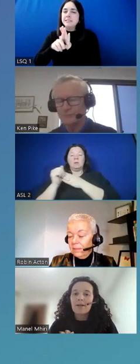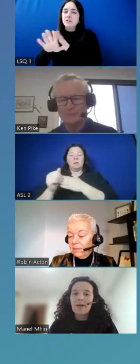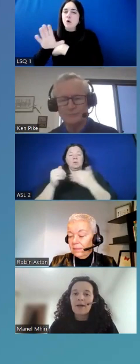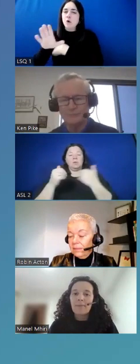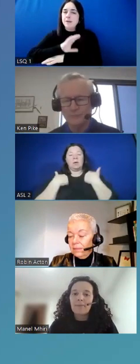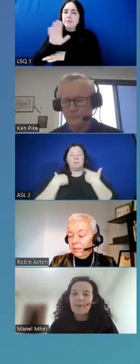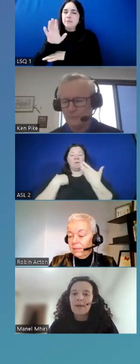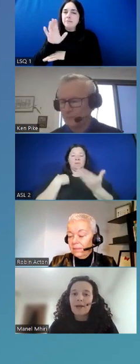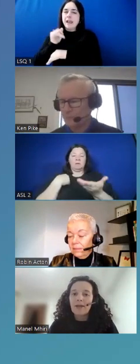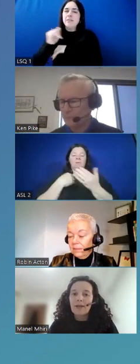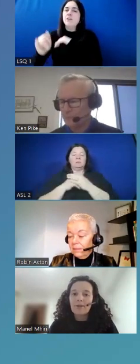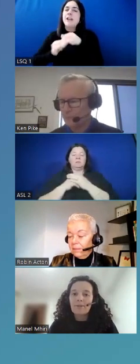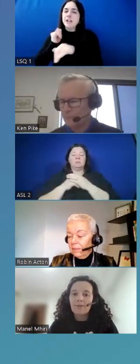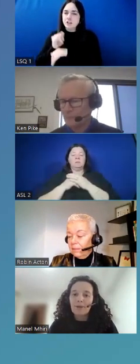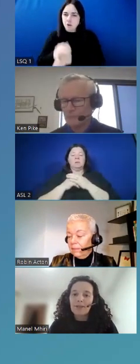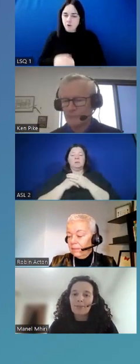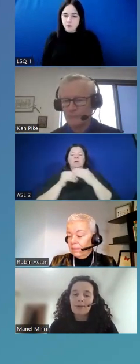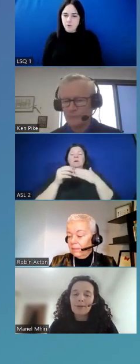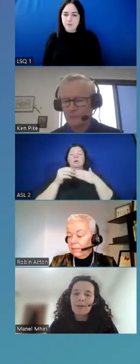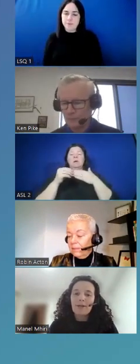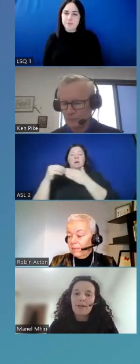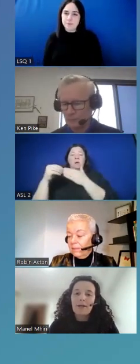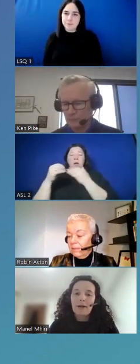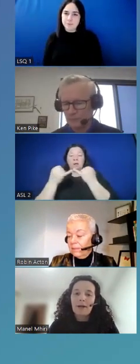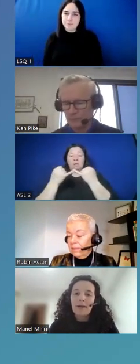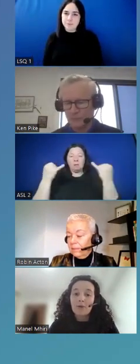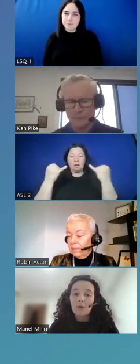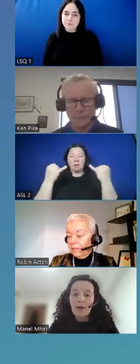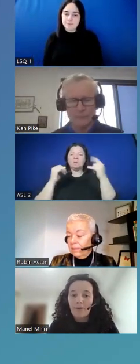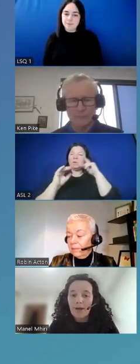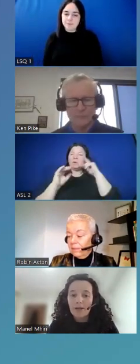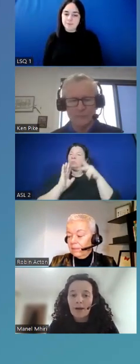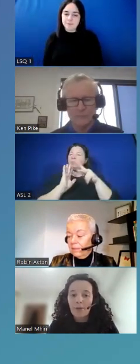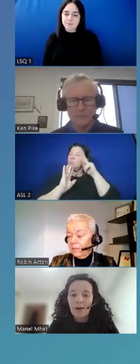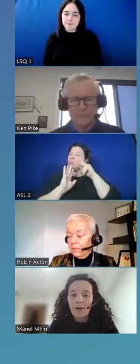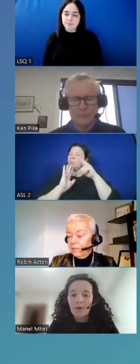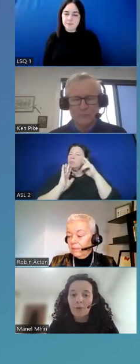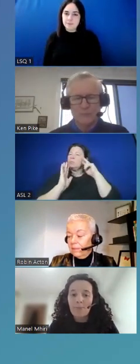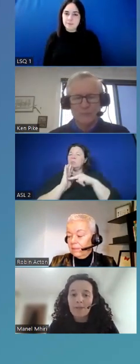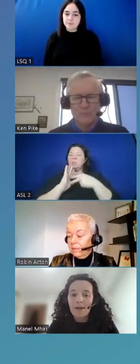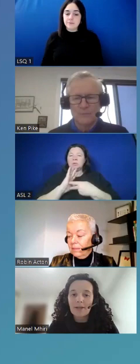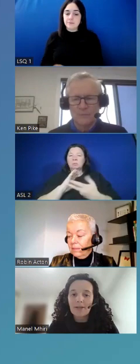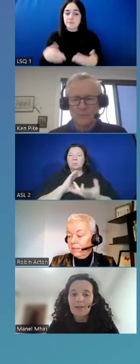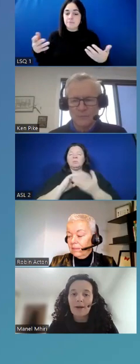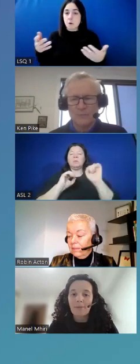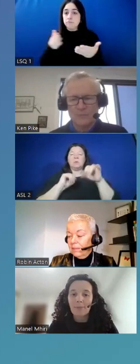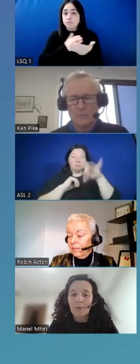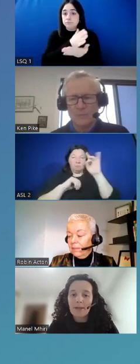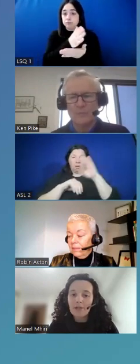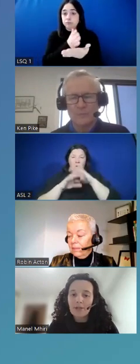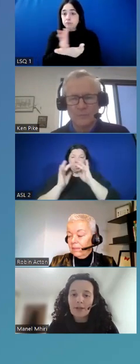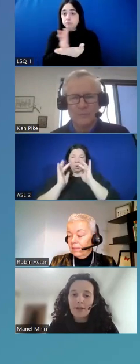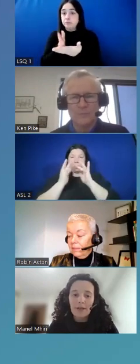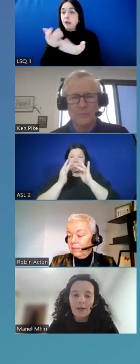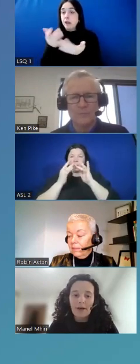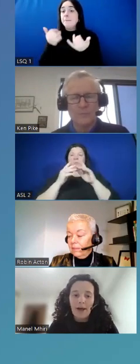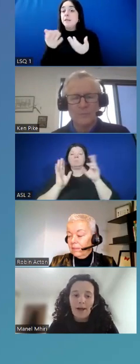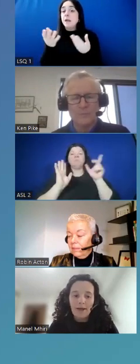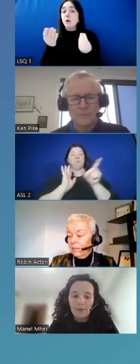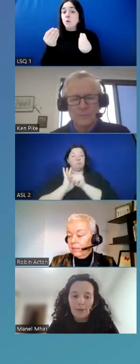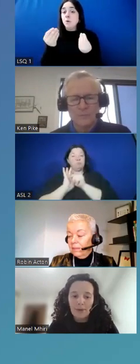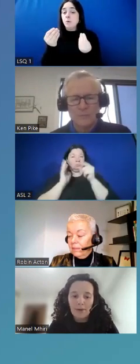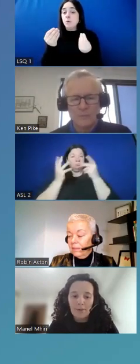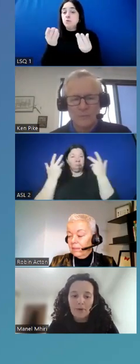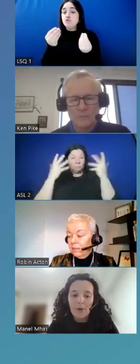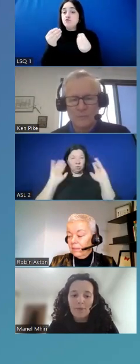these guidelines, principles that you can find now. They are on a website, they are published. I